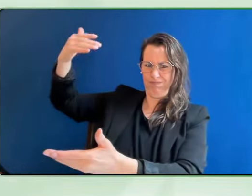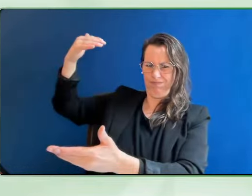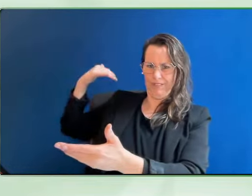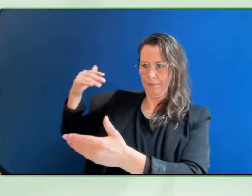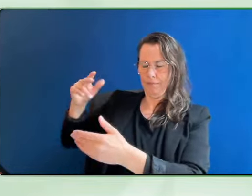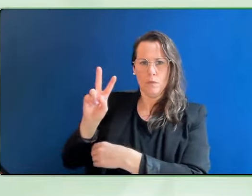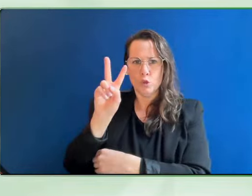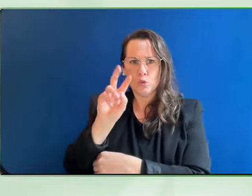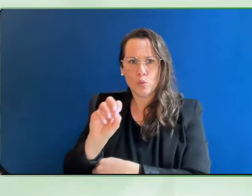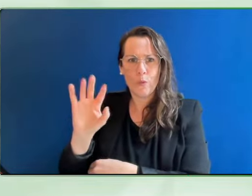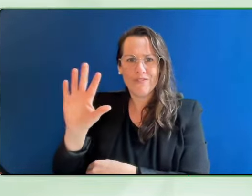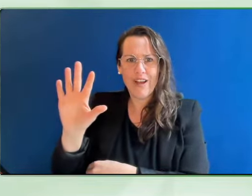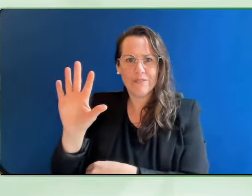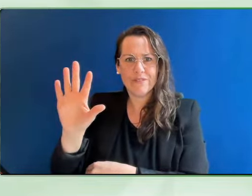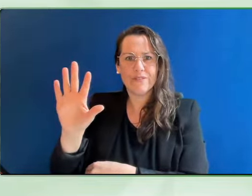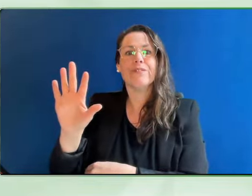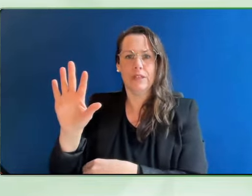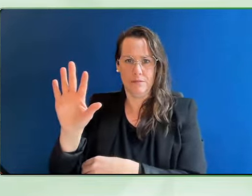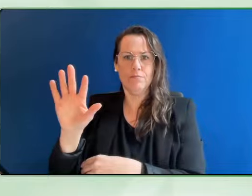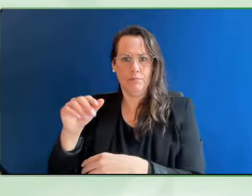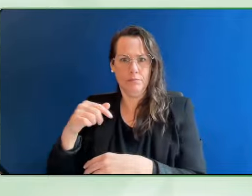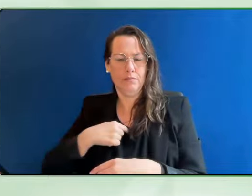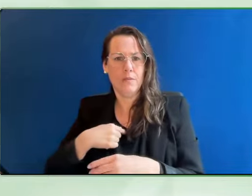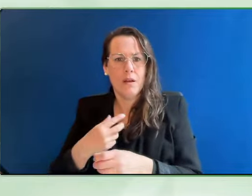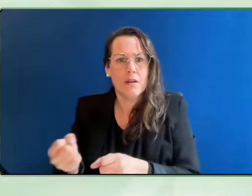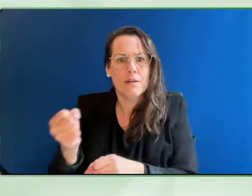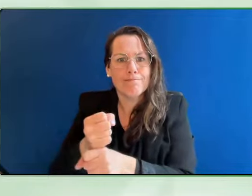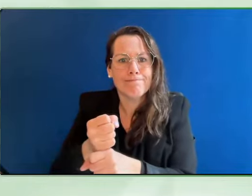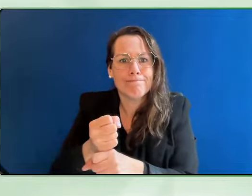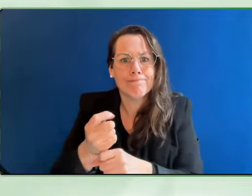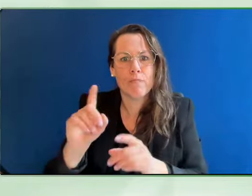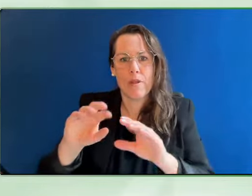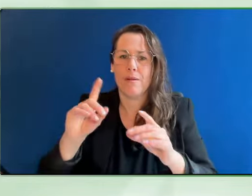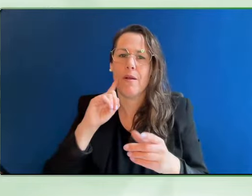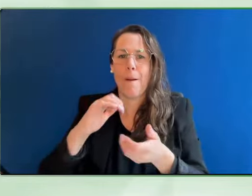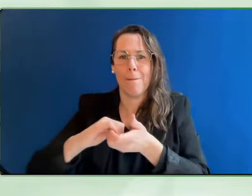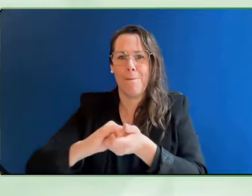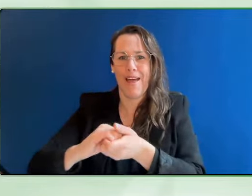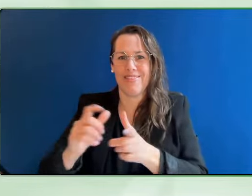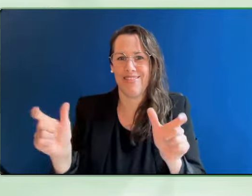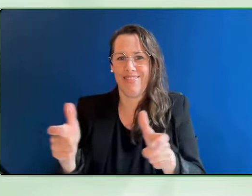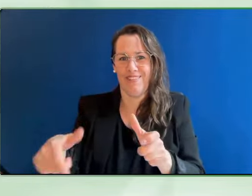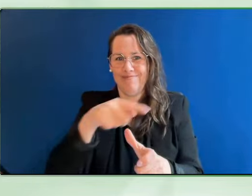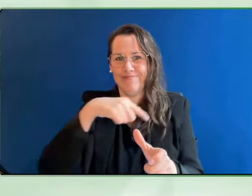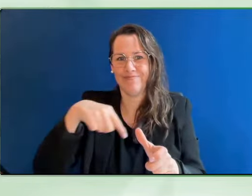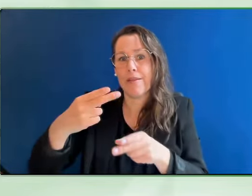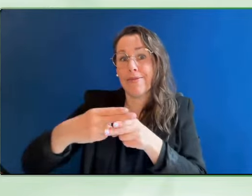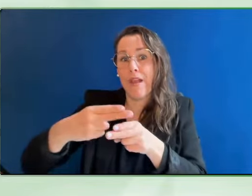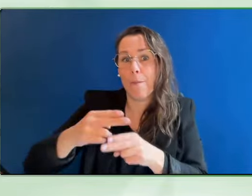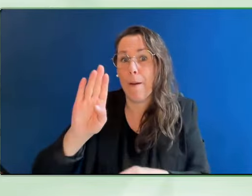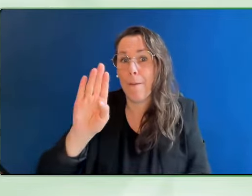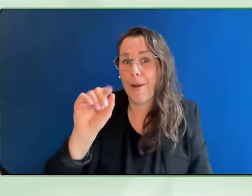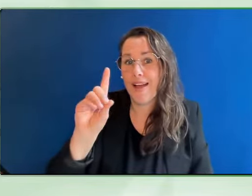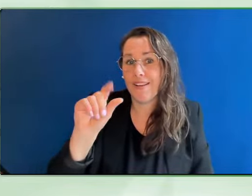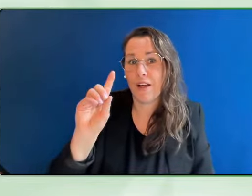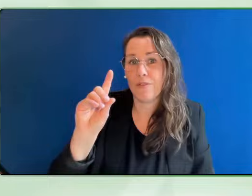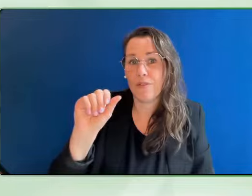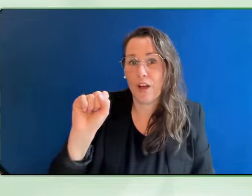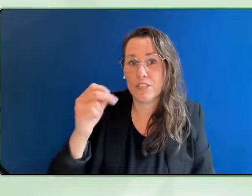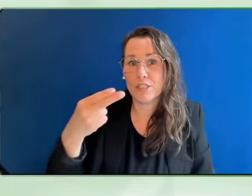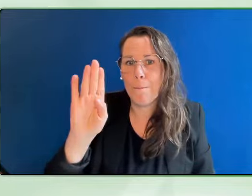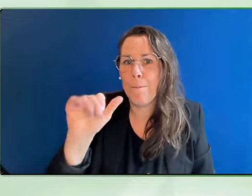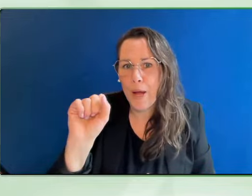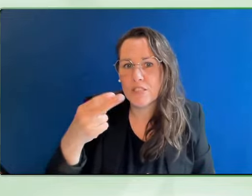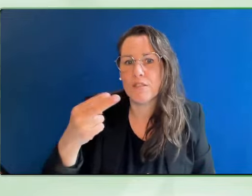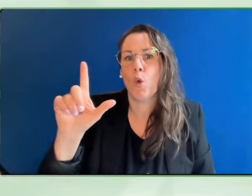using the trumpet and being able to do some polyphonic structures in the music. And since then I released some albums with